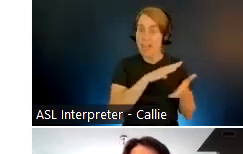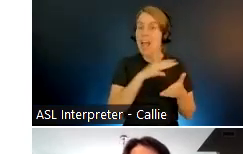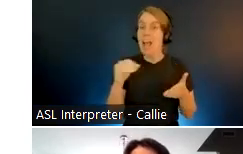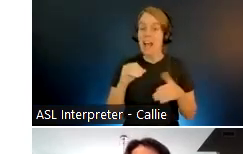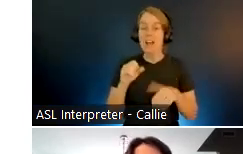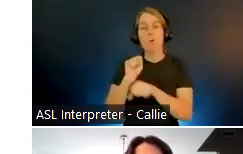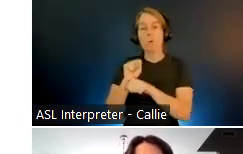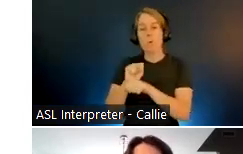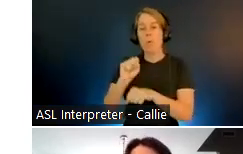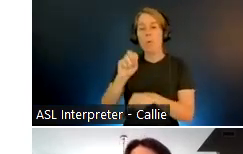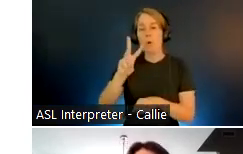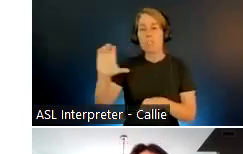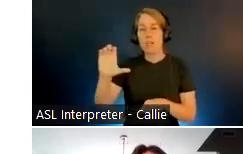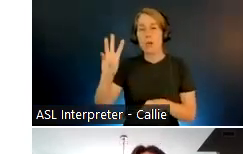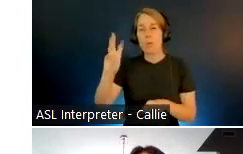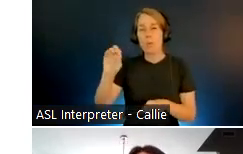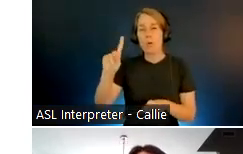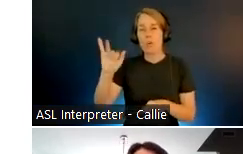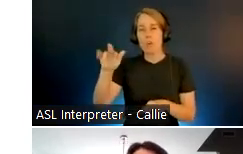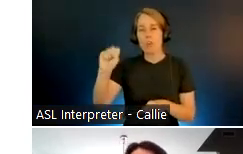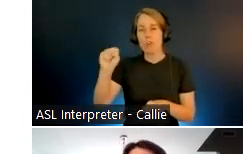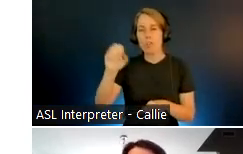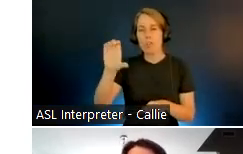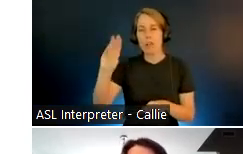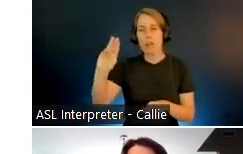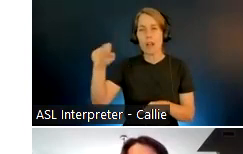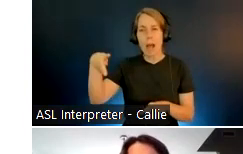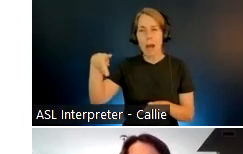comp. And so they can do internships,